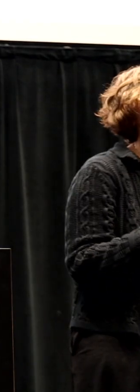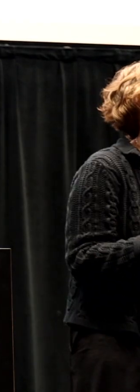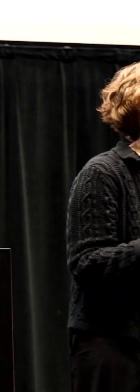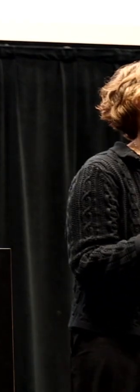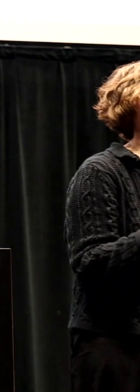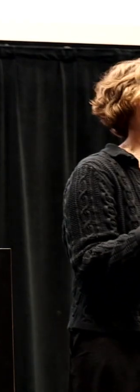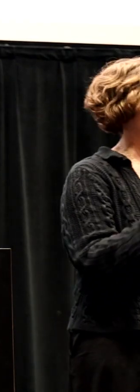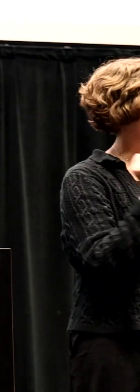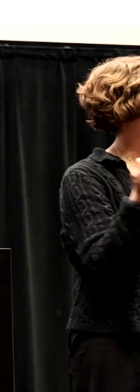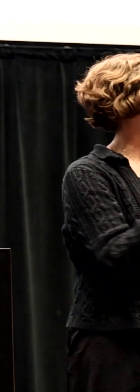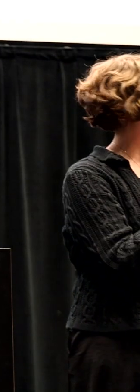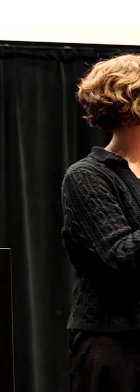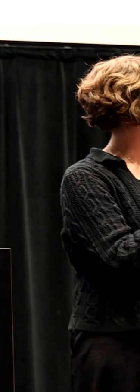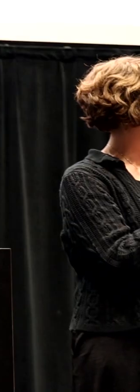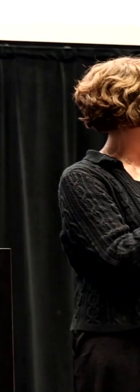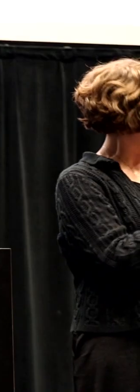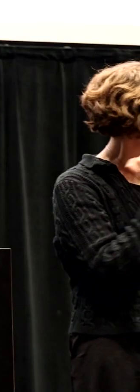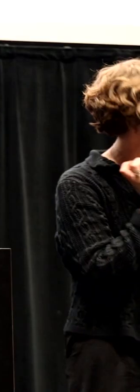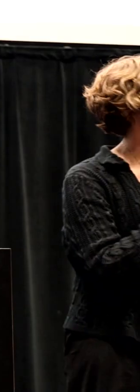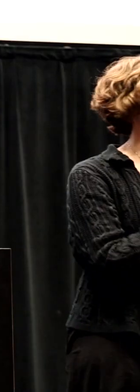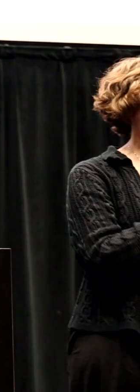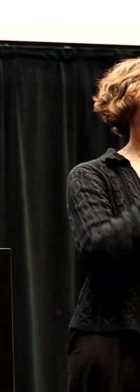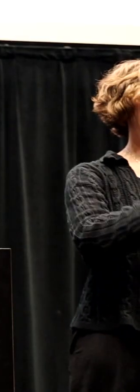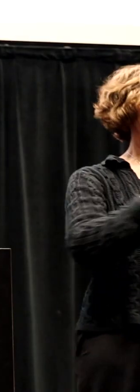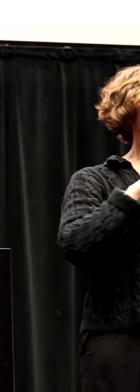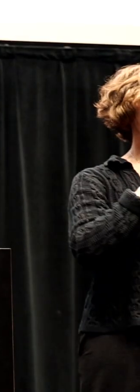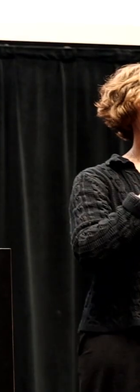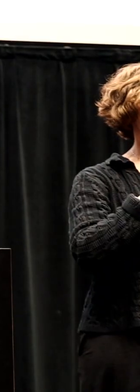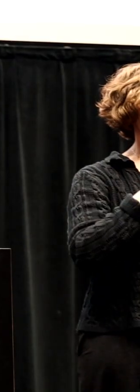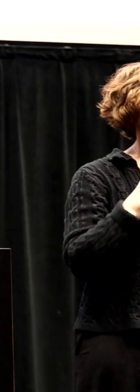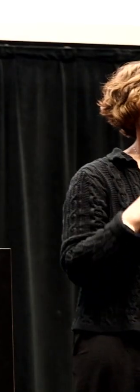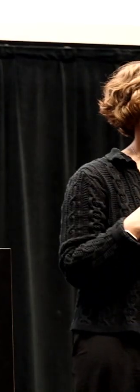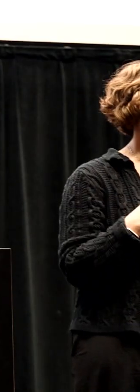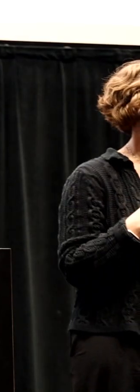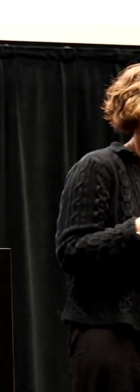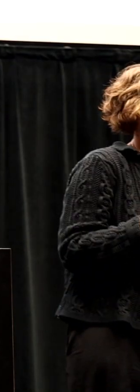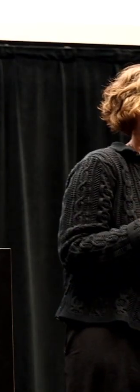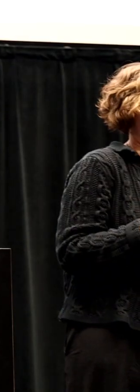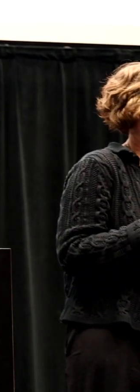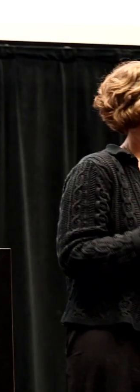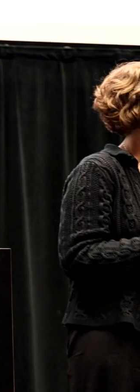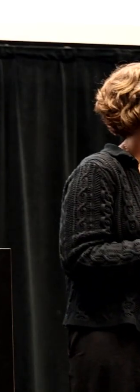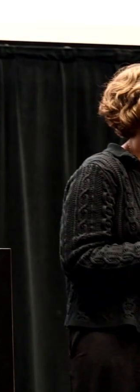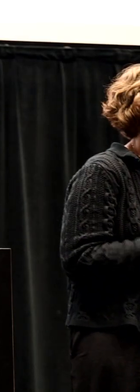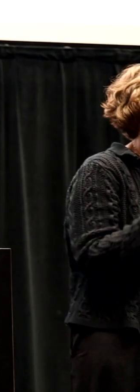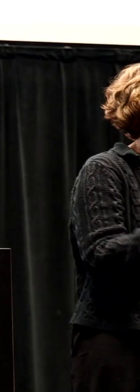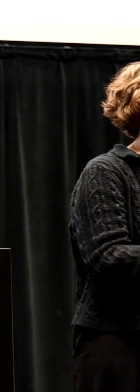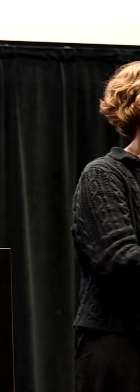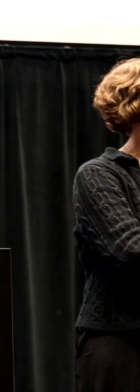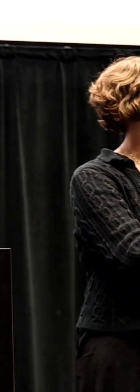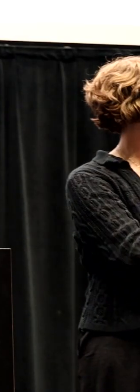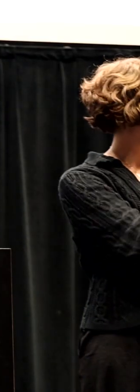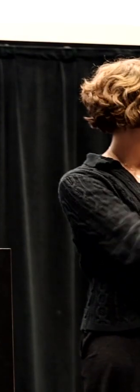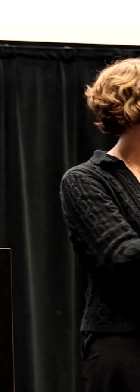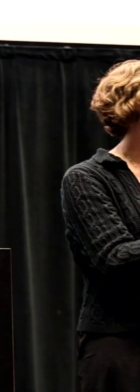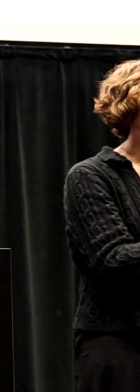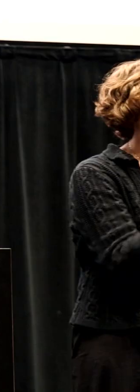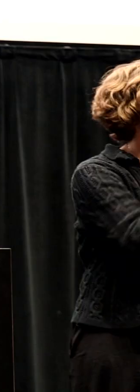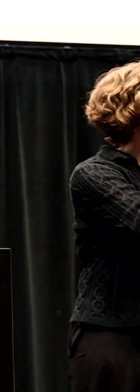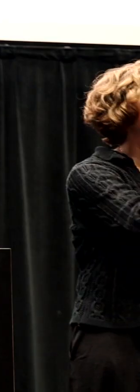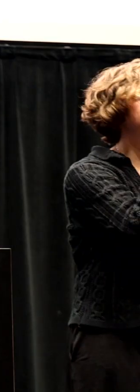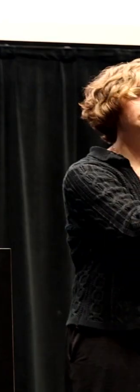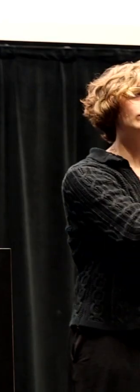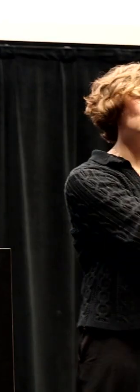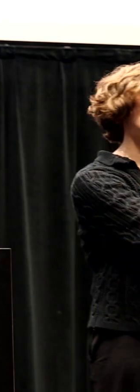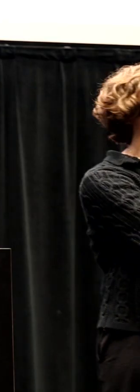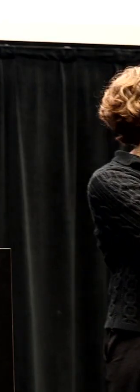don't, which is why we employ like 12 people, and they all do magical things that I have no idea how they do it, but it